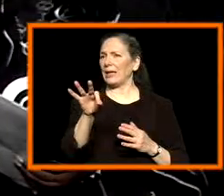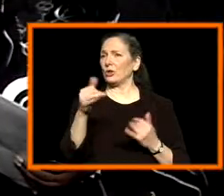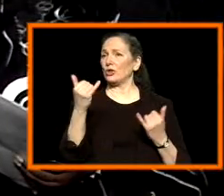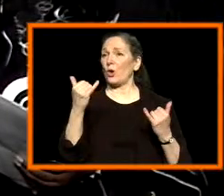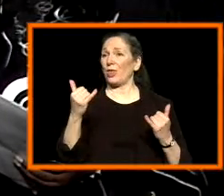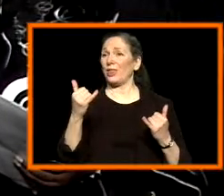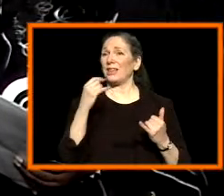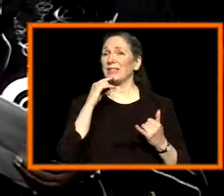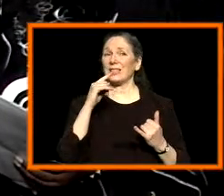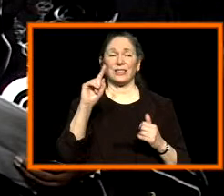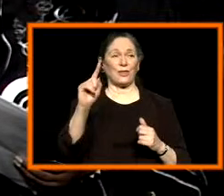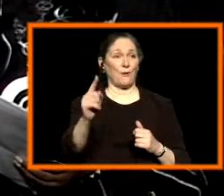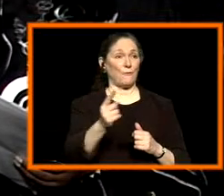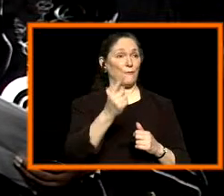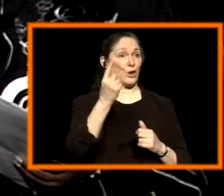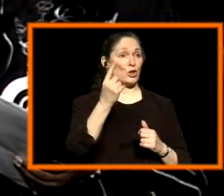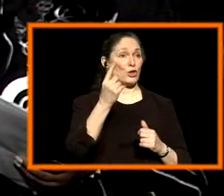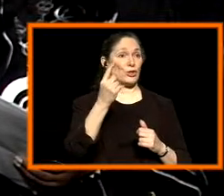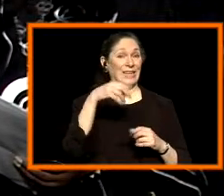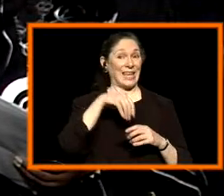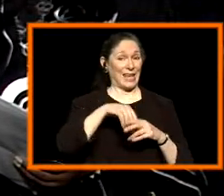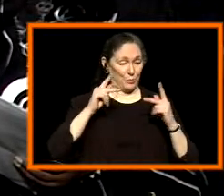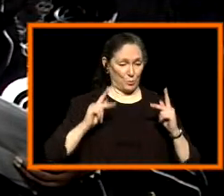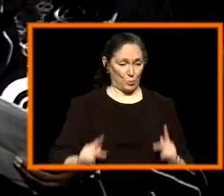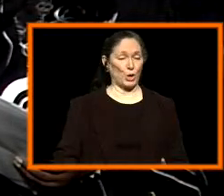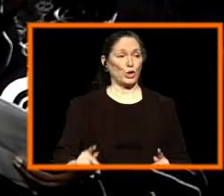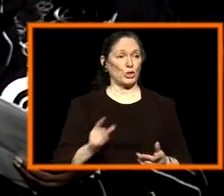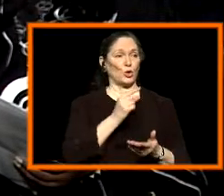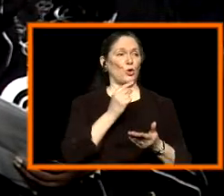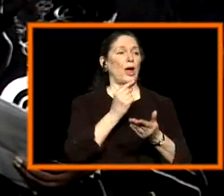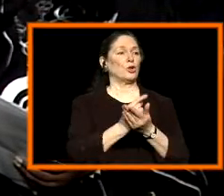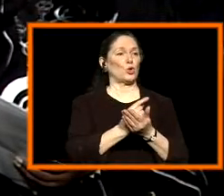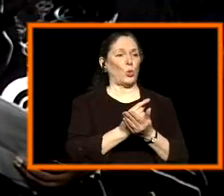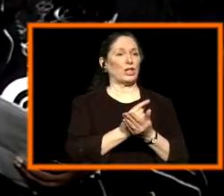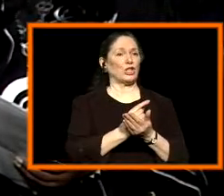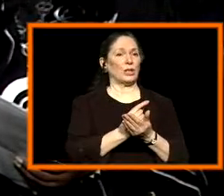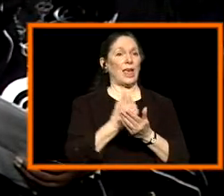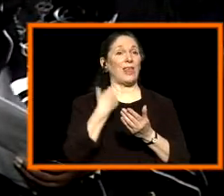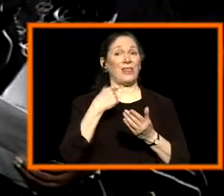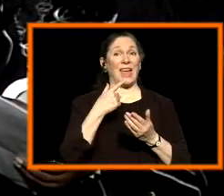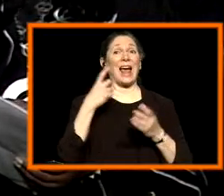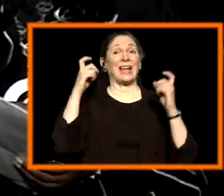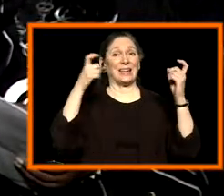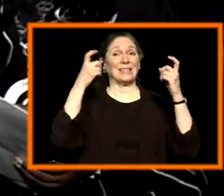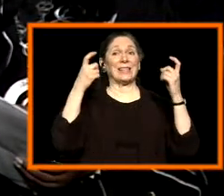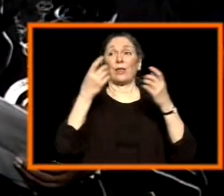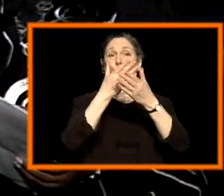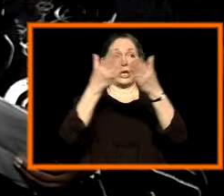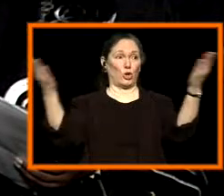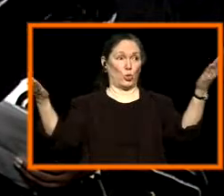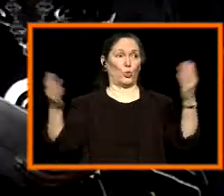So this is the first in-person graduation that I get to celebrate you.